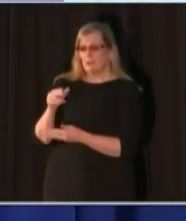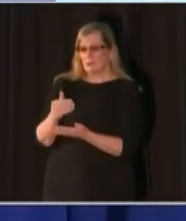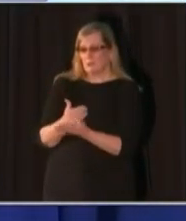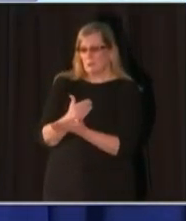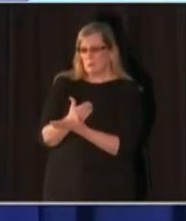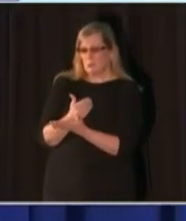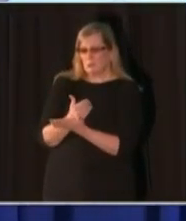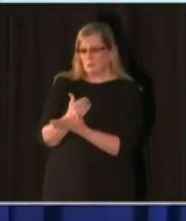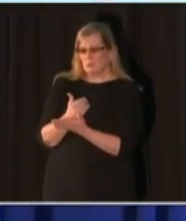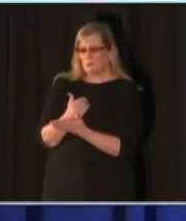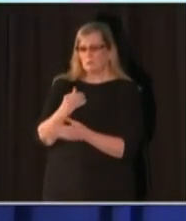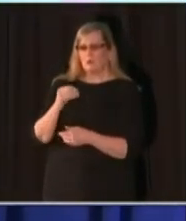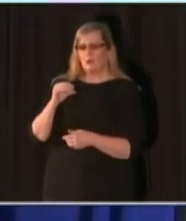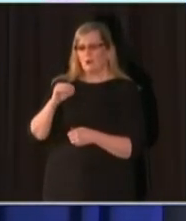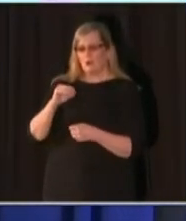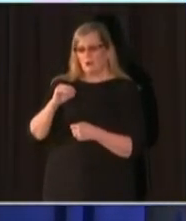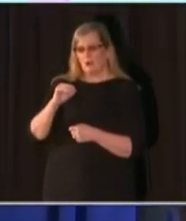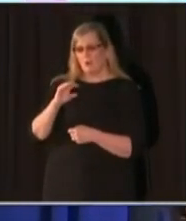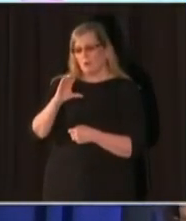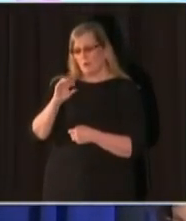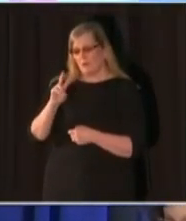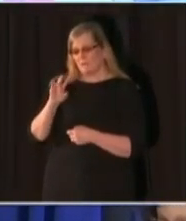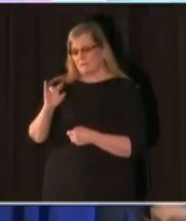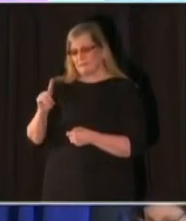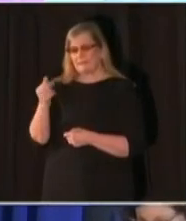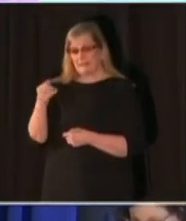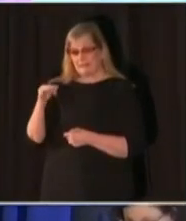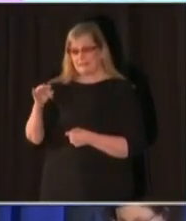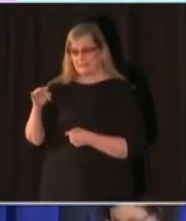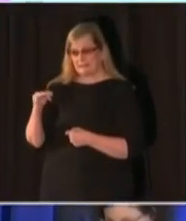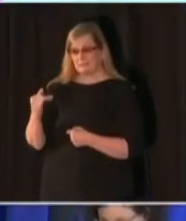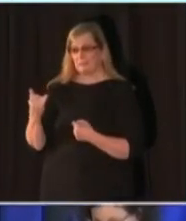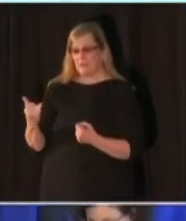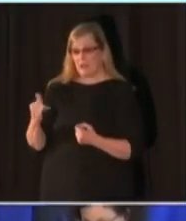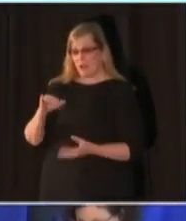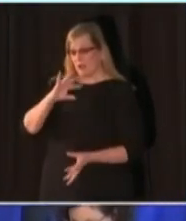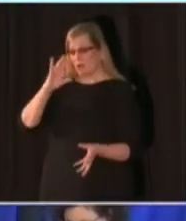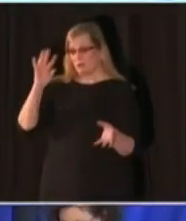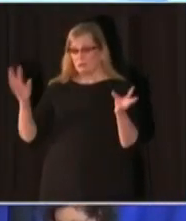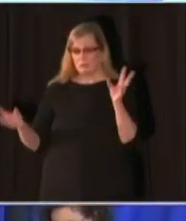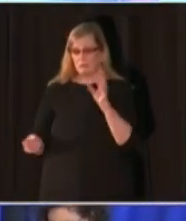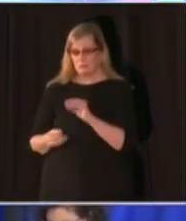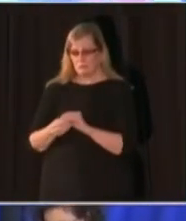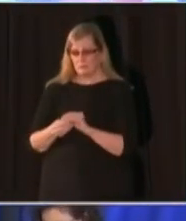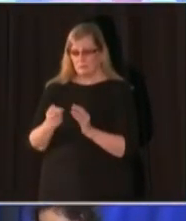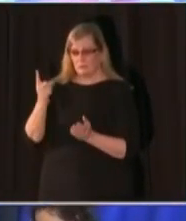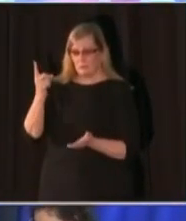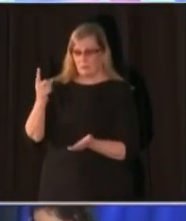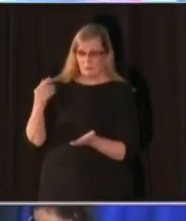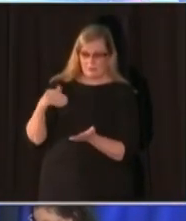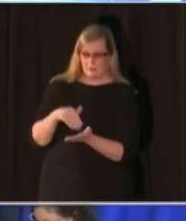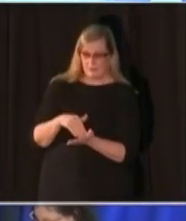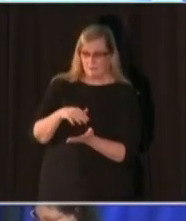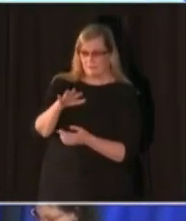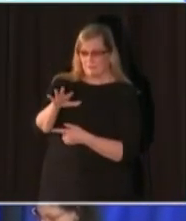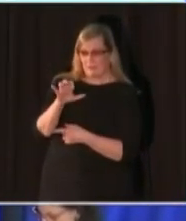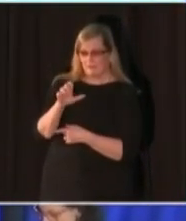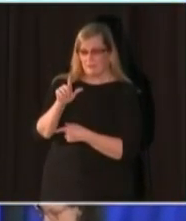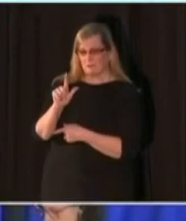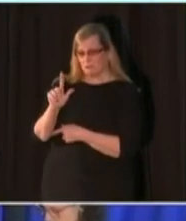the district, bringing our total to 1,523. Tragically, we also announced